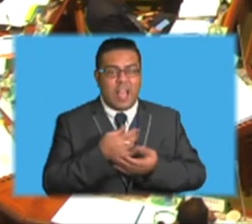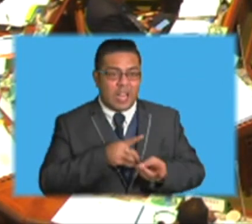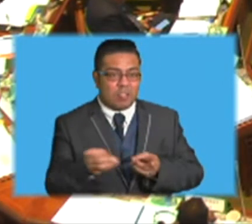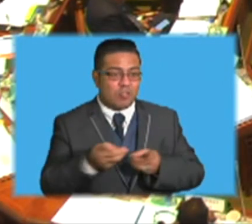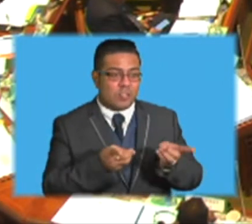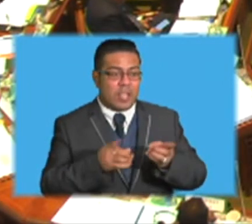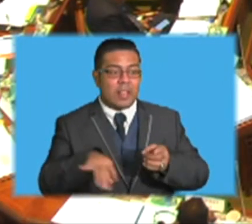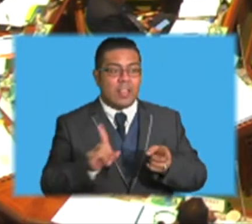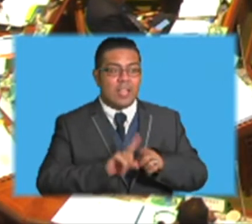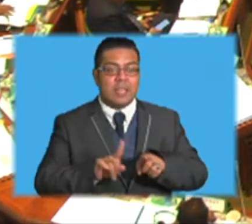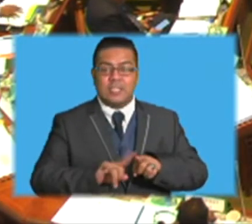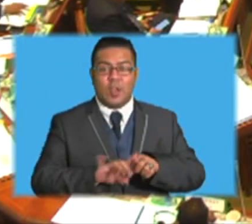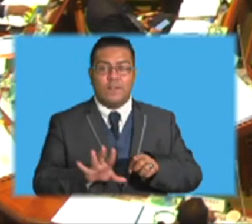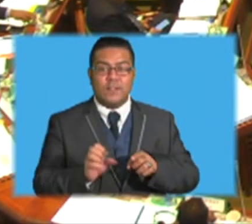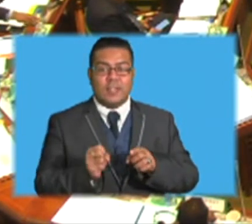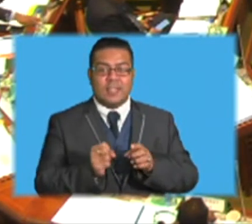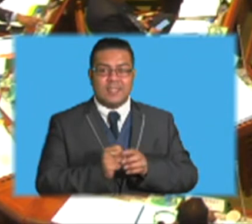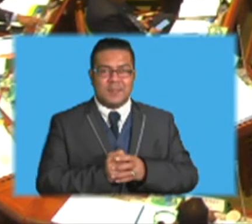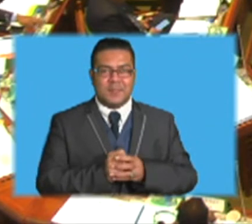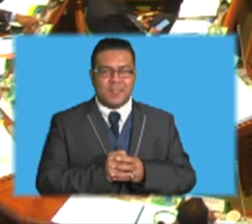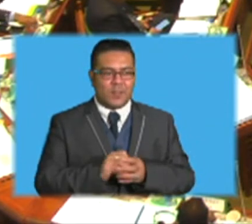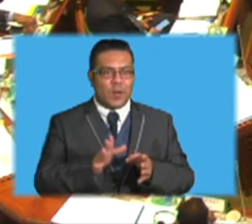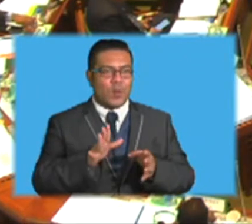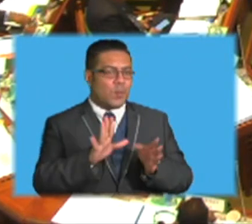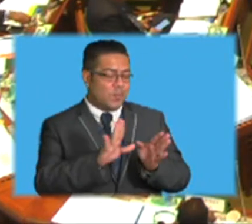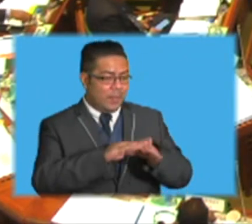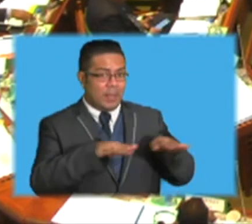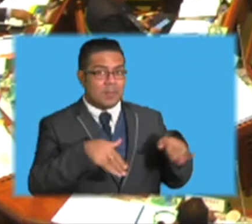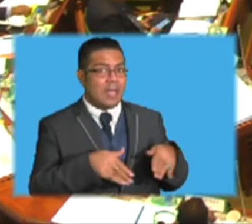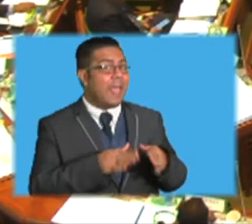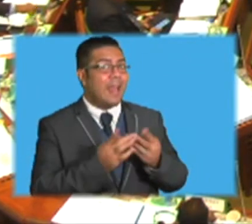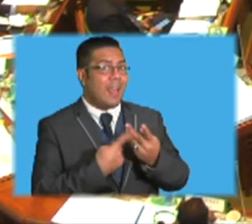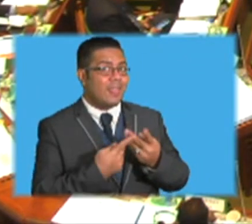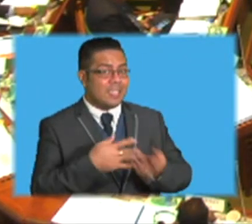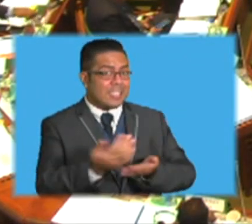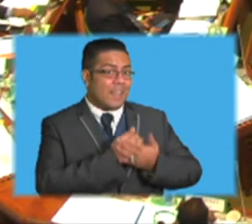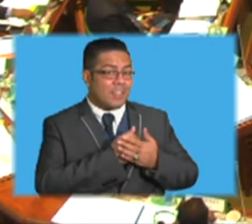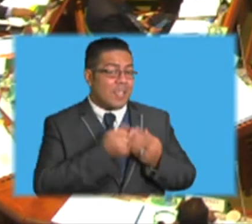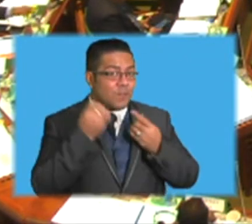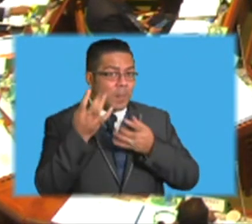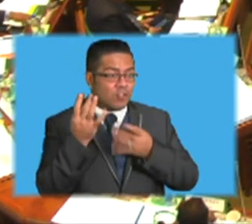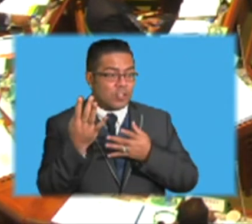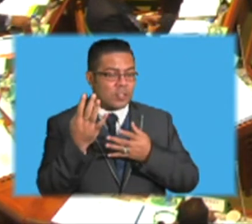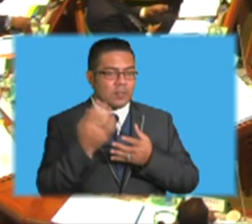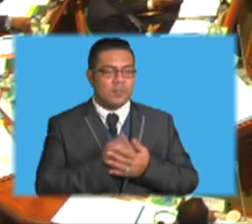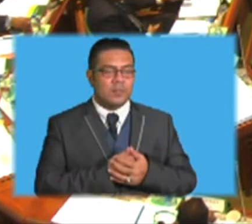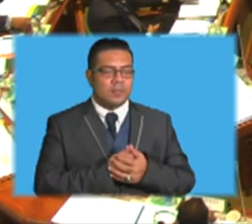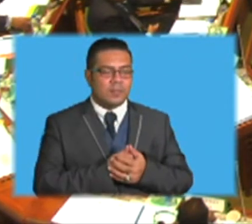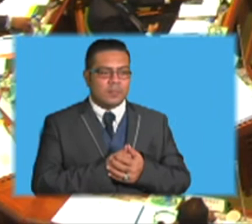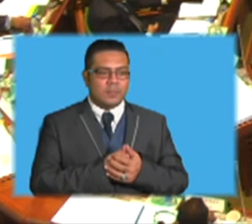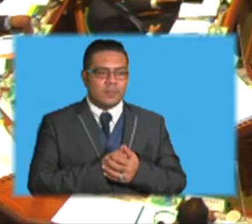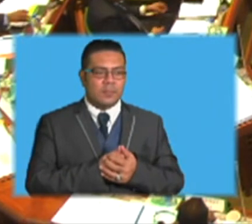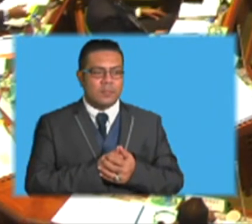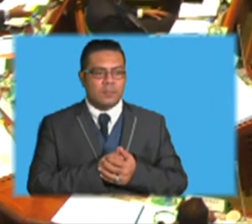of lighthouses, tide tables, or essential navigational safety information of Fiji waters annually